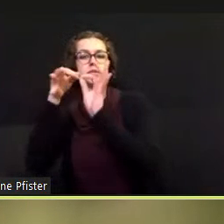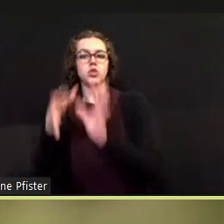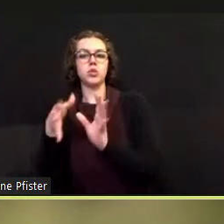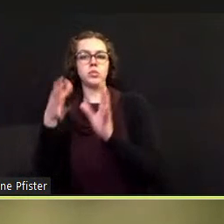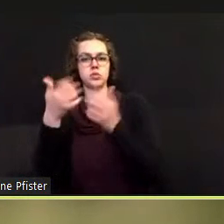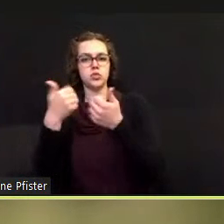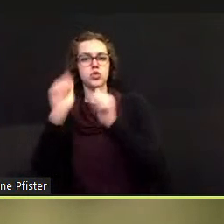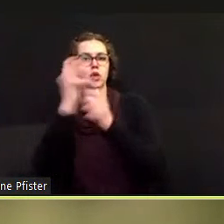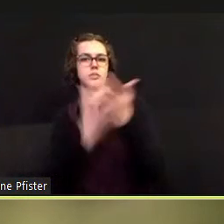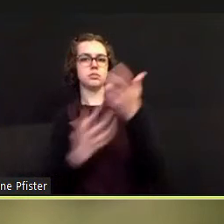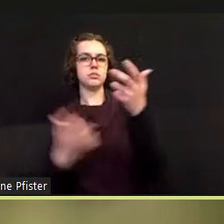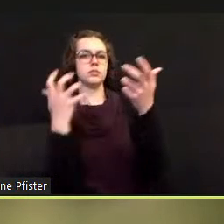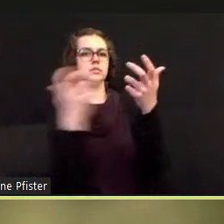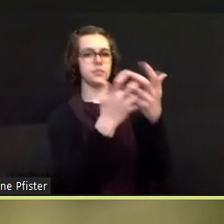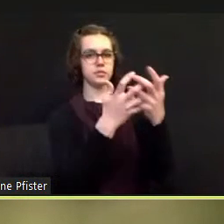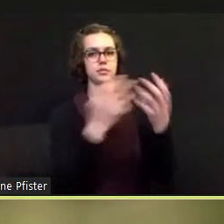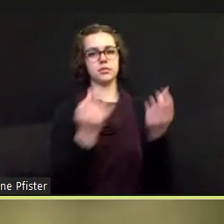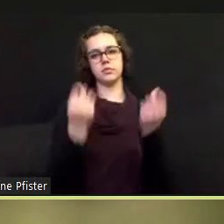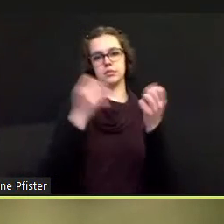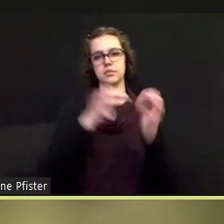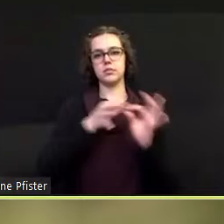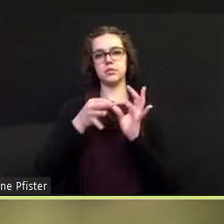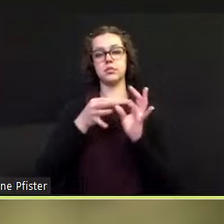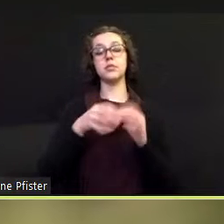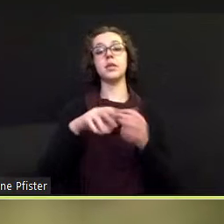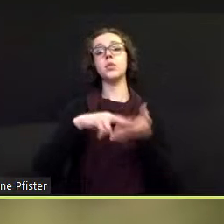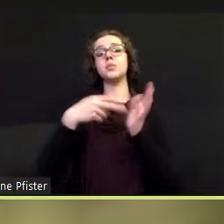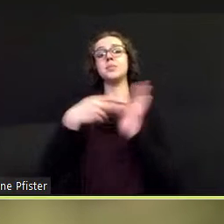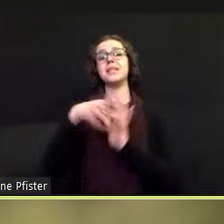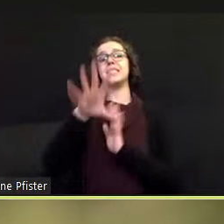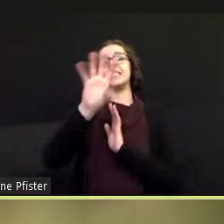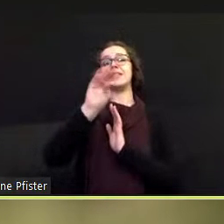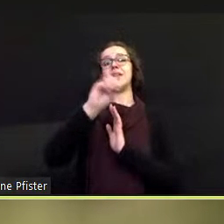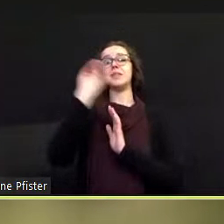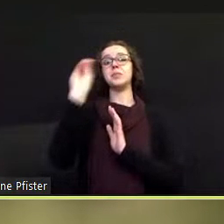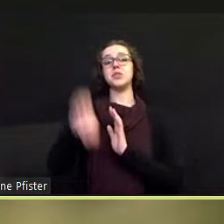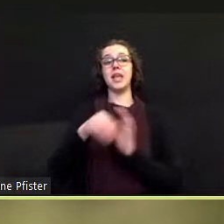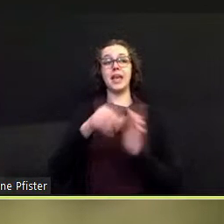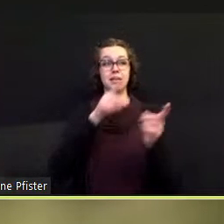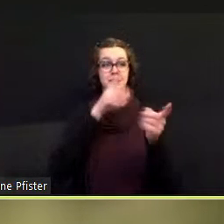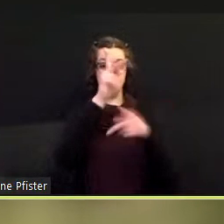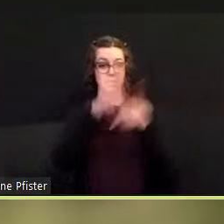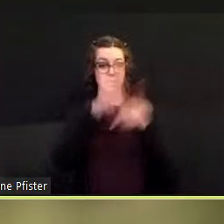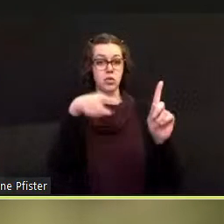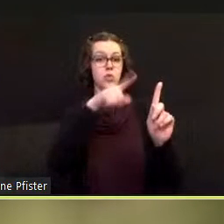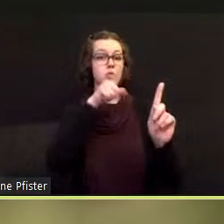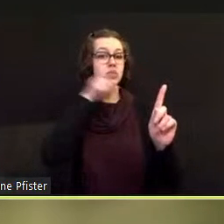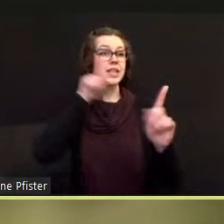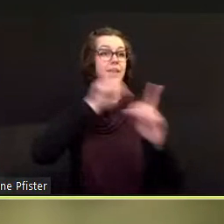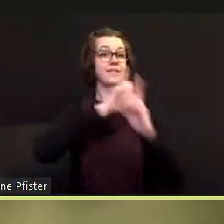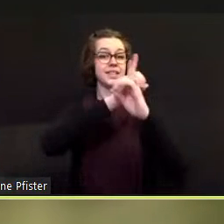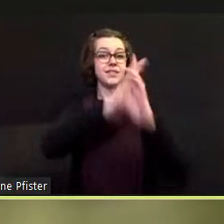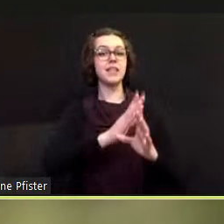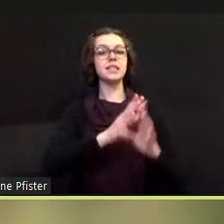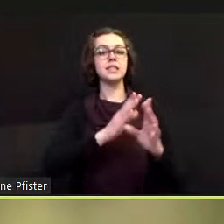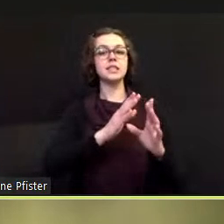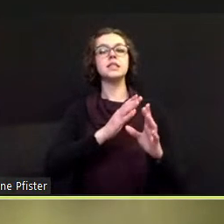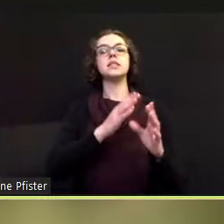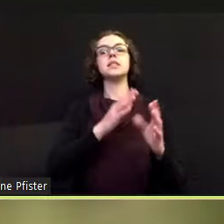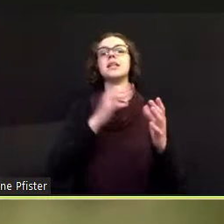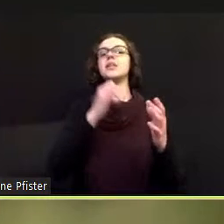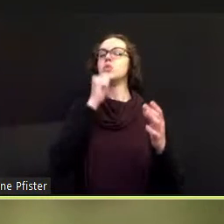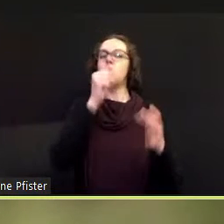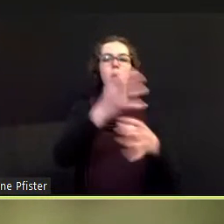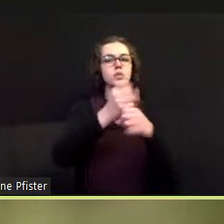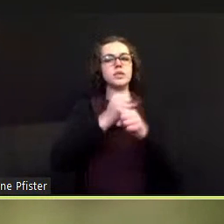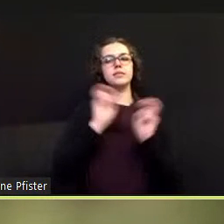about 50% of deaf defendants may not receive due process, and they're often convicted due